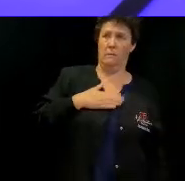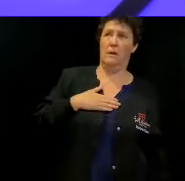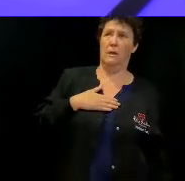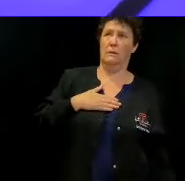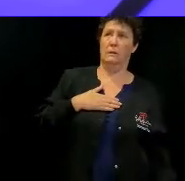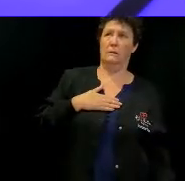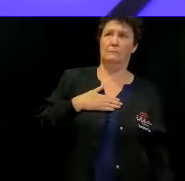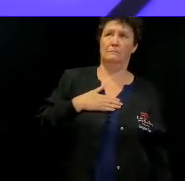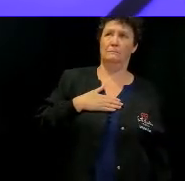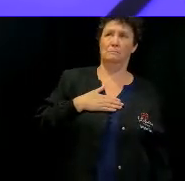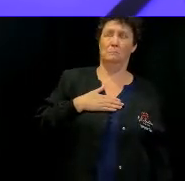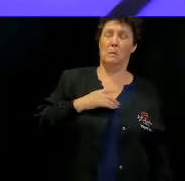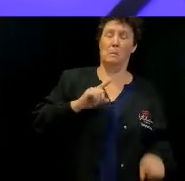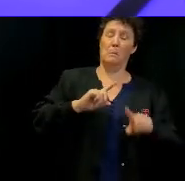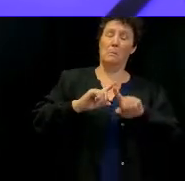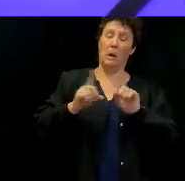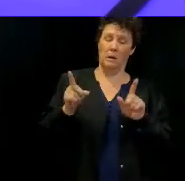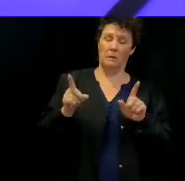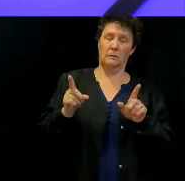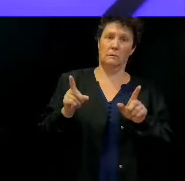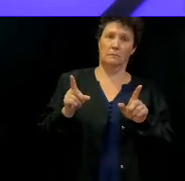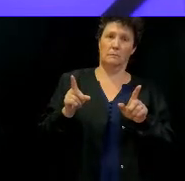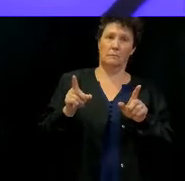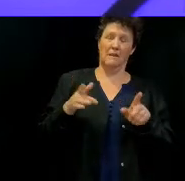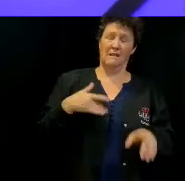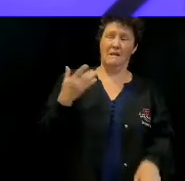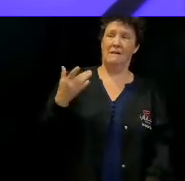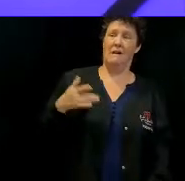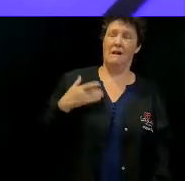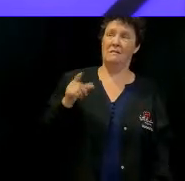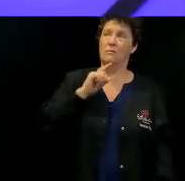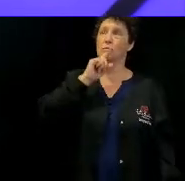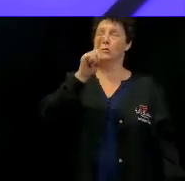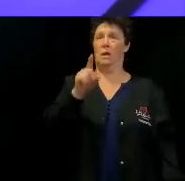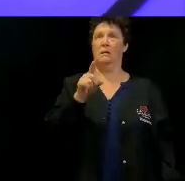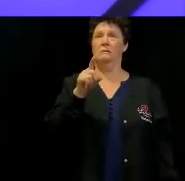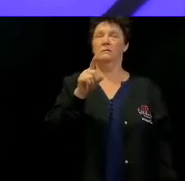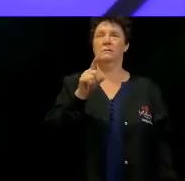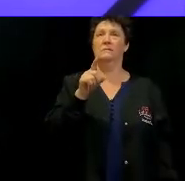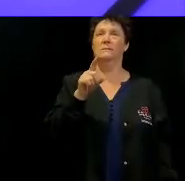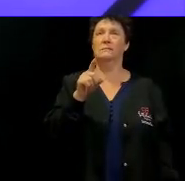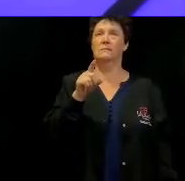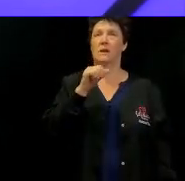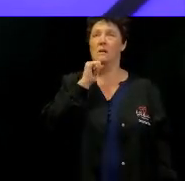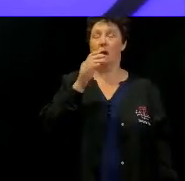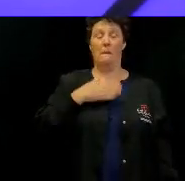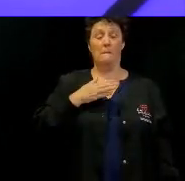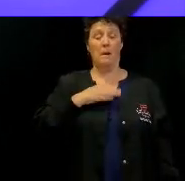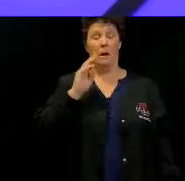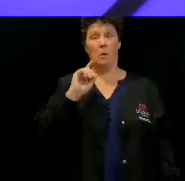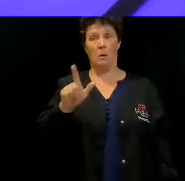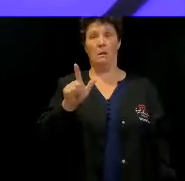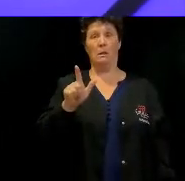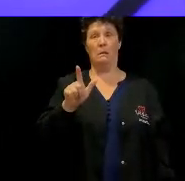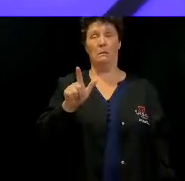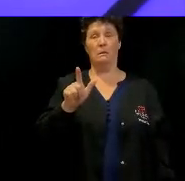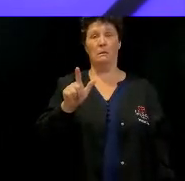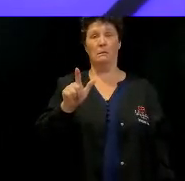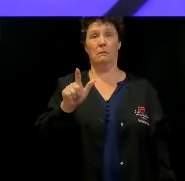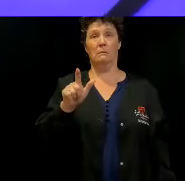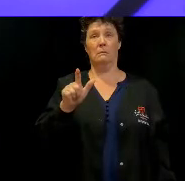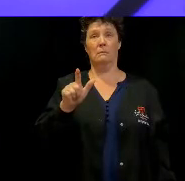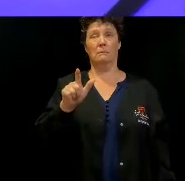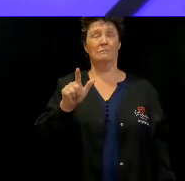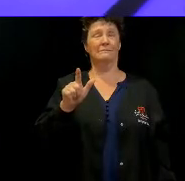He said, nevertheless, I feel it, it's real, but not my will. I'm not going to